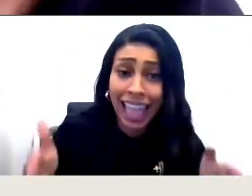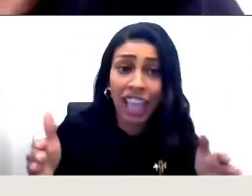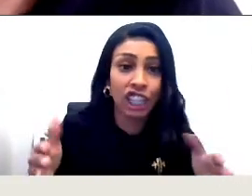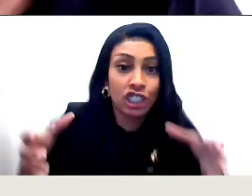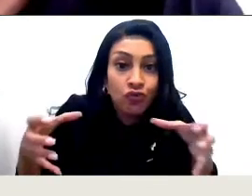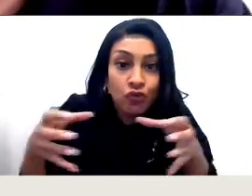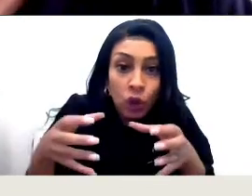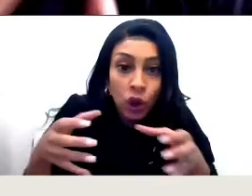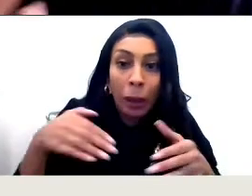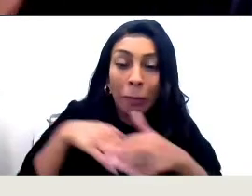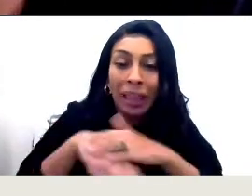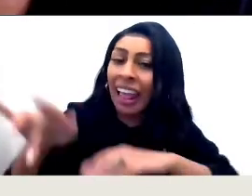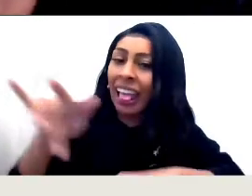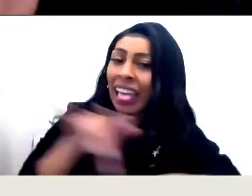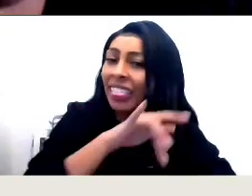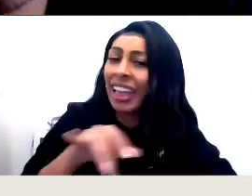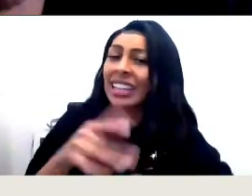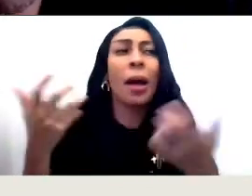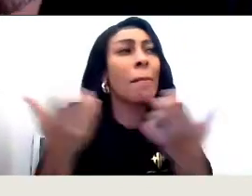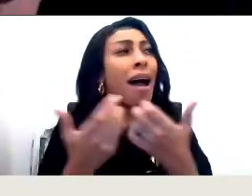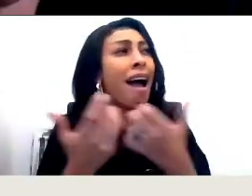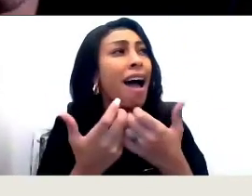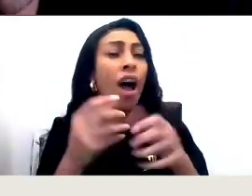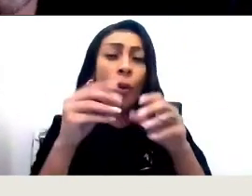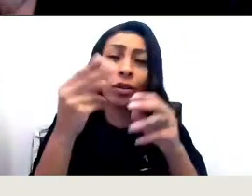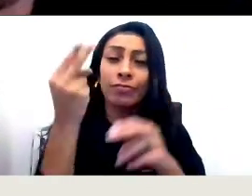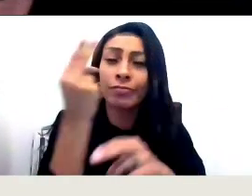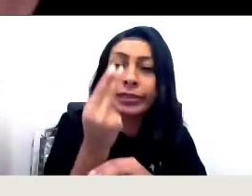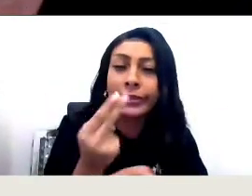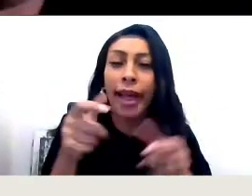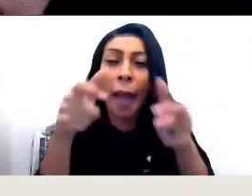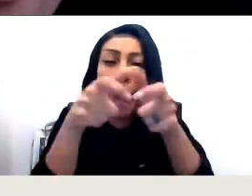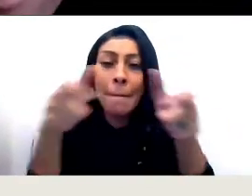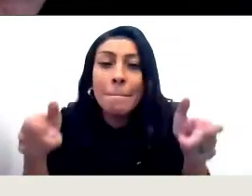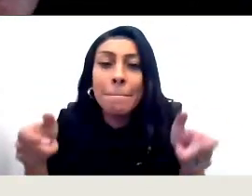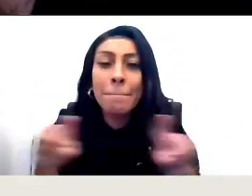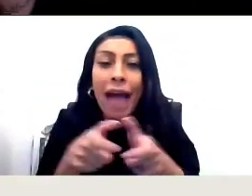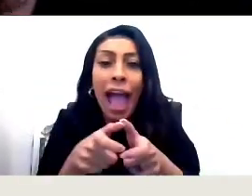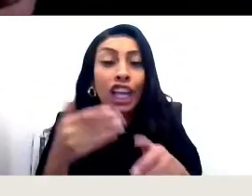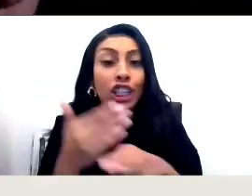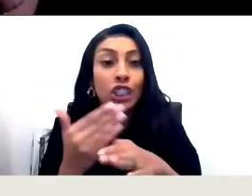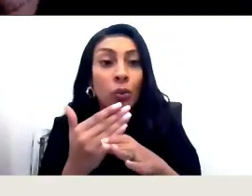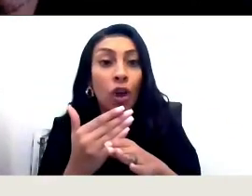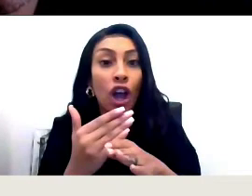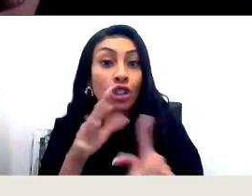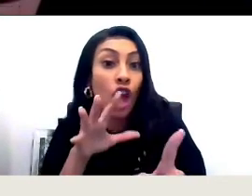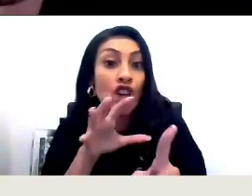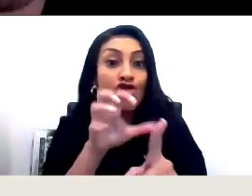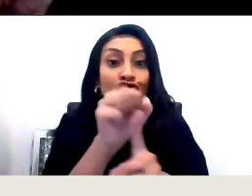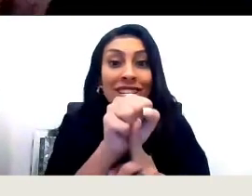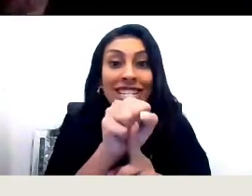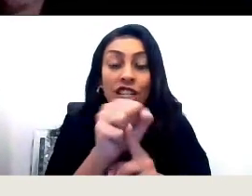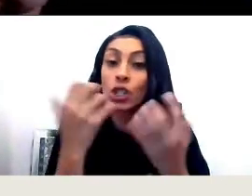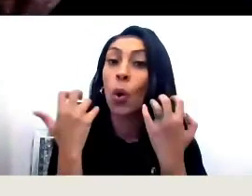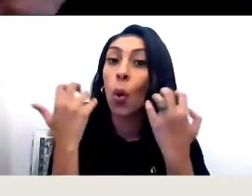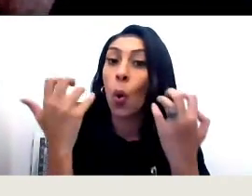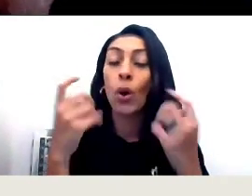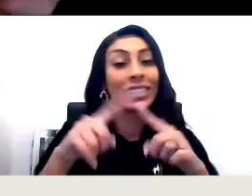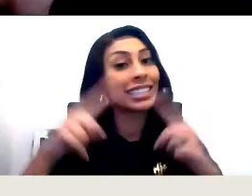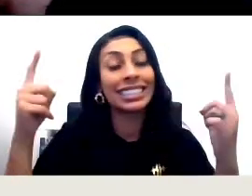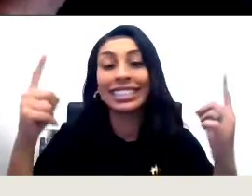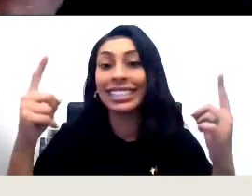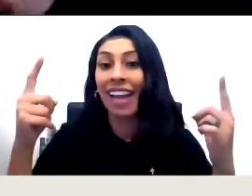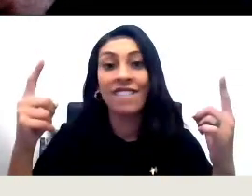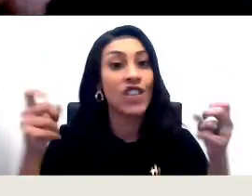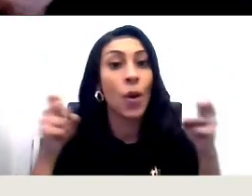theater, but how can we still package these works so that they can reach, you know, our audiences in a different form, in a